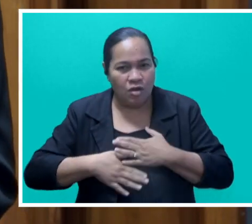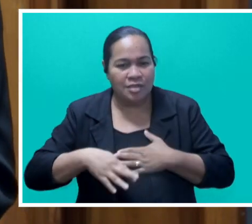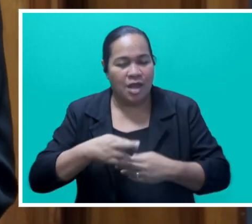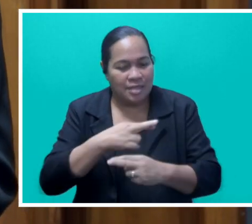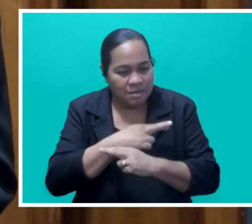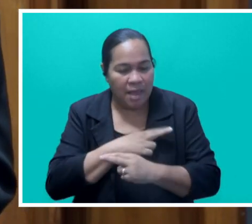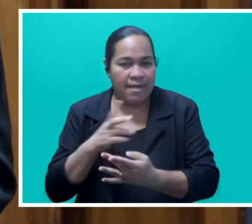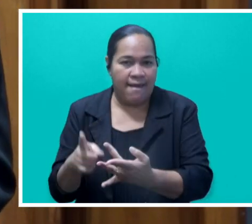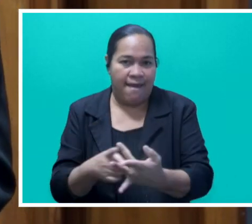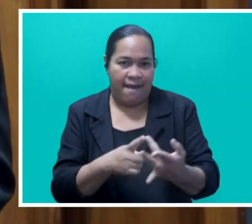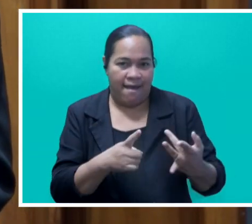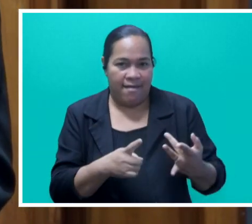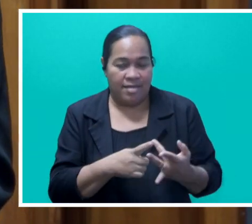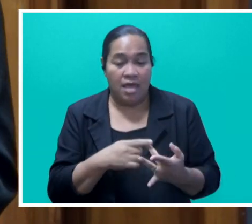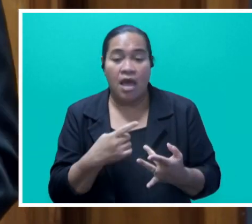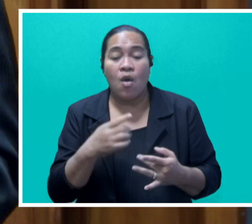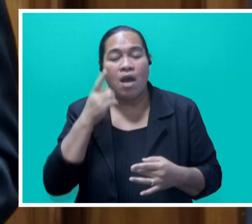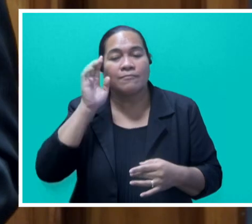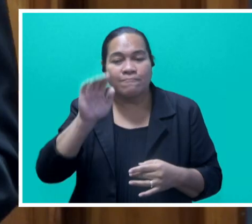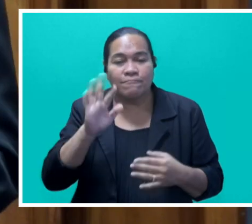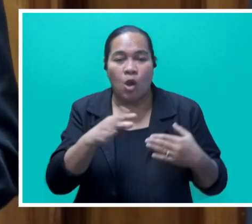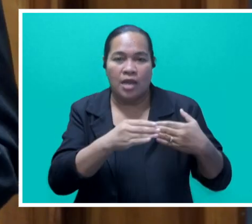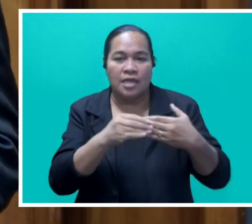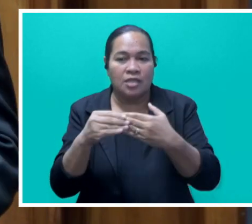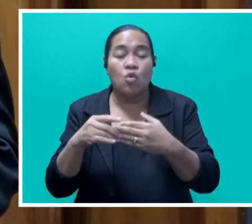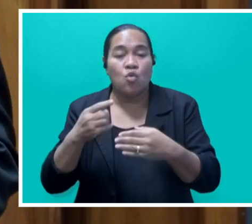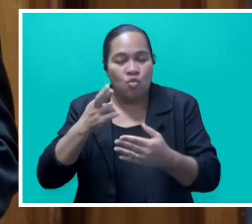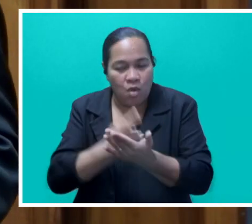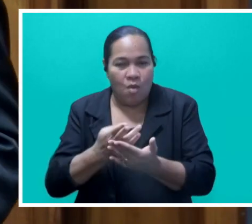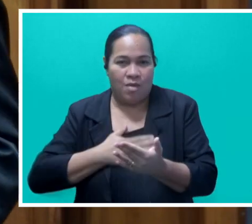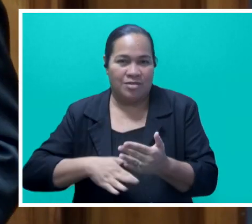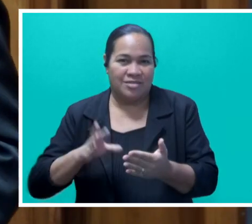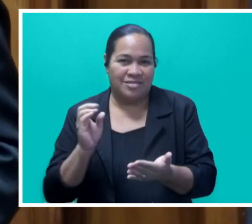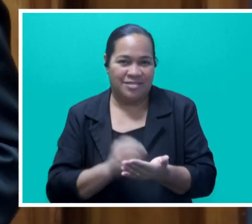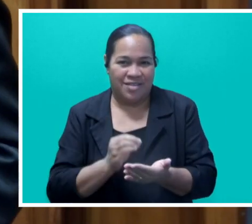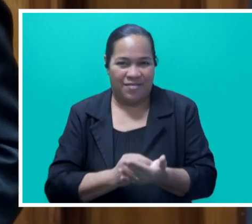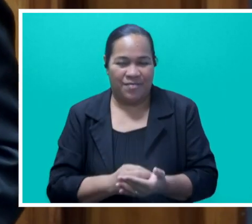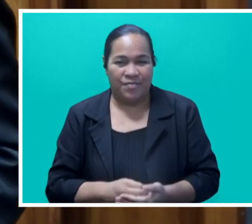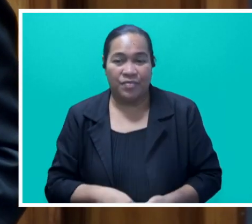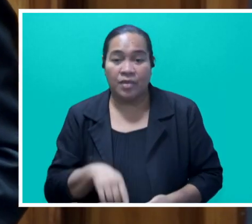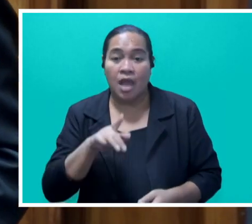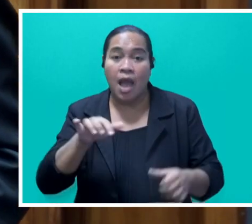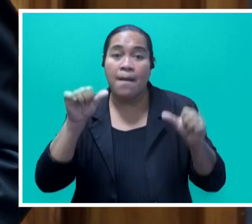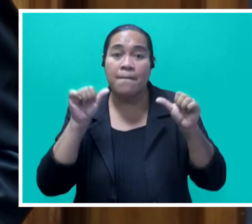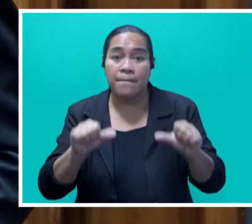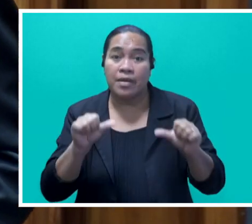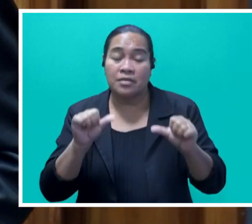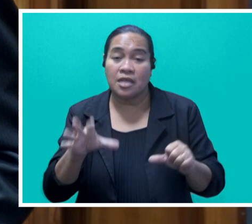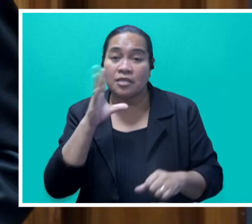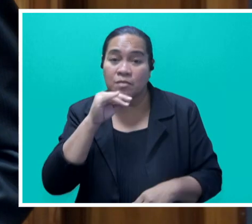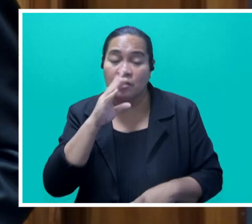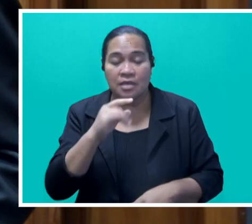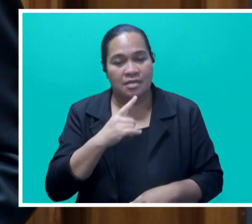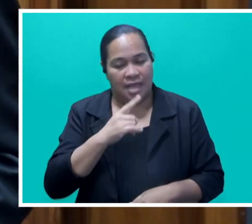other, and for leaders who are wanting to serve. His Excellency the President speaks and demands